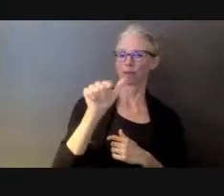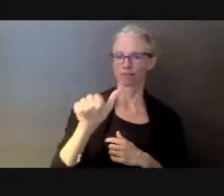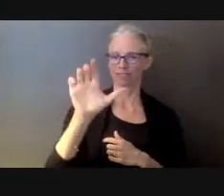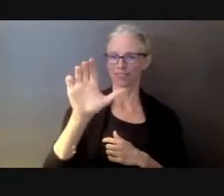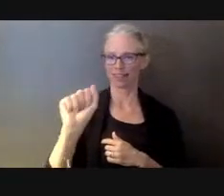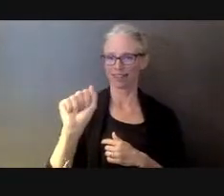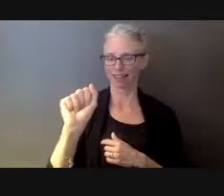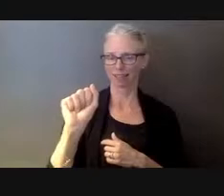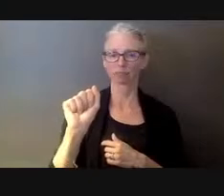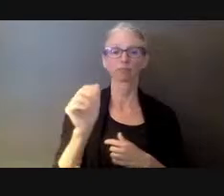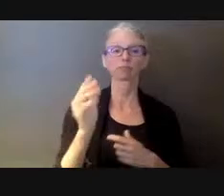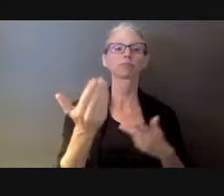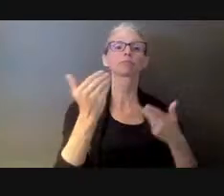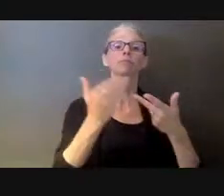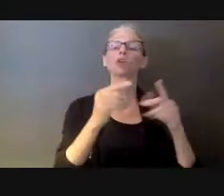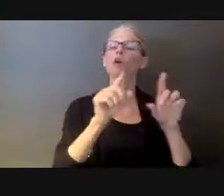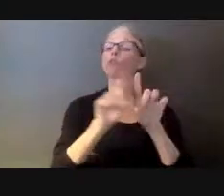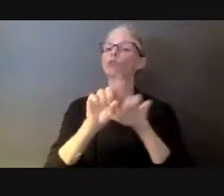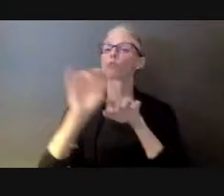team@pac2023.ca.